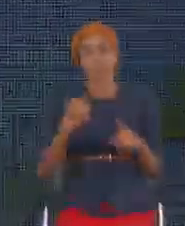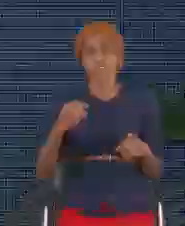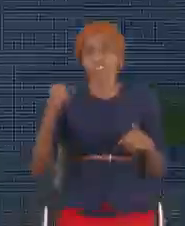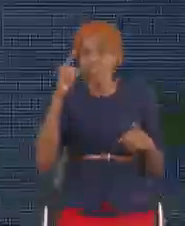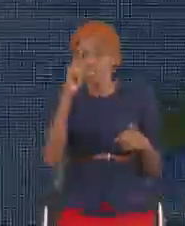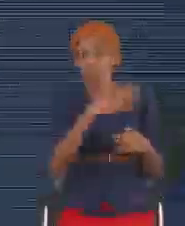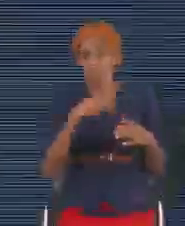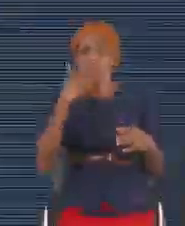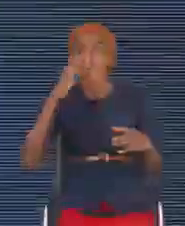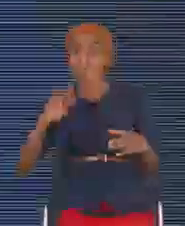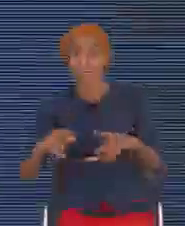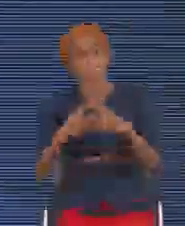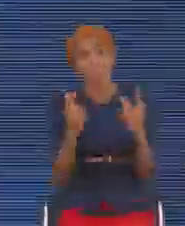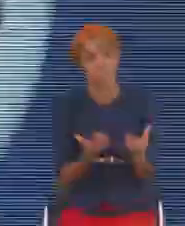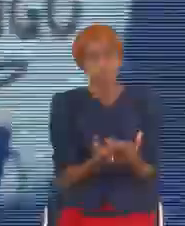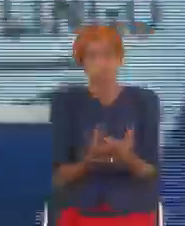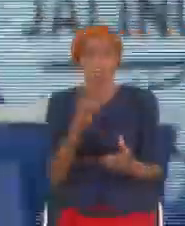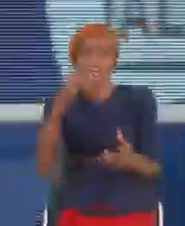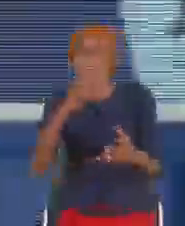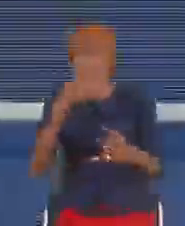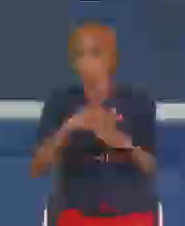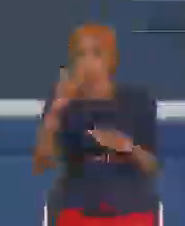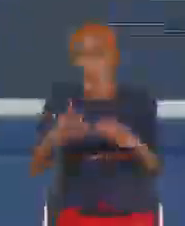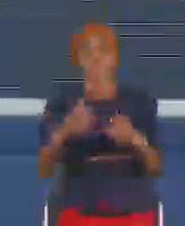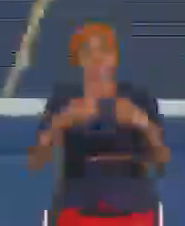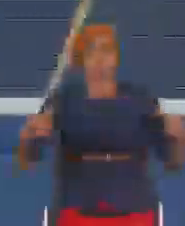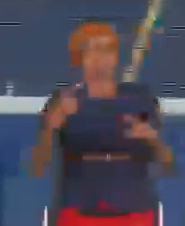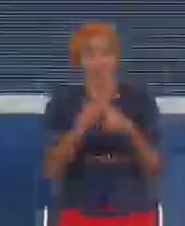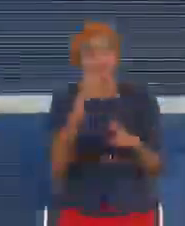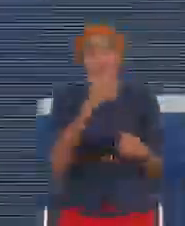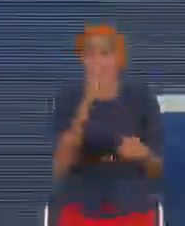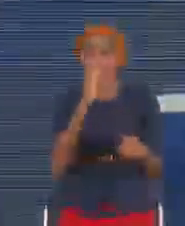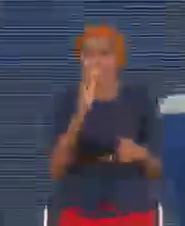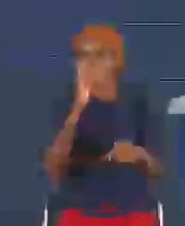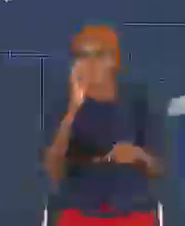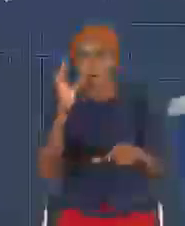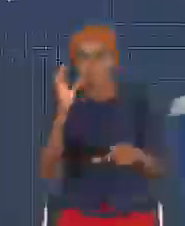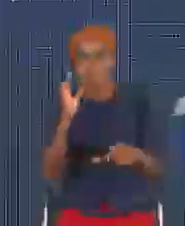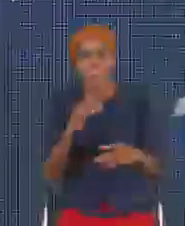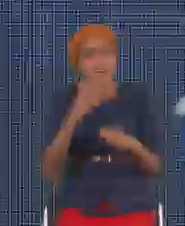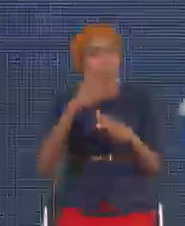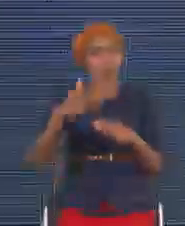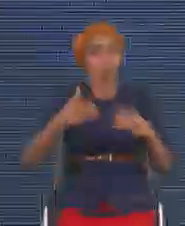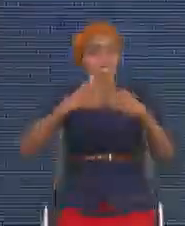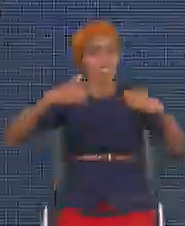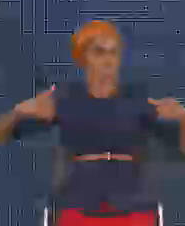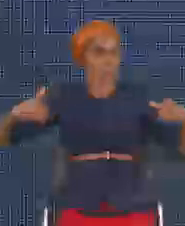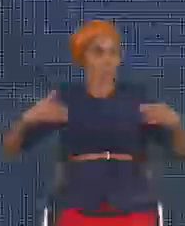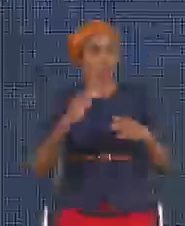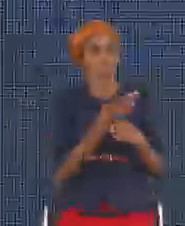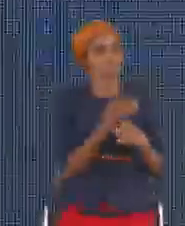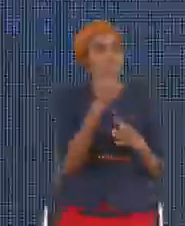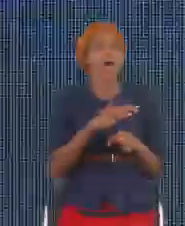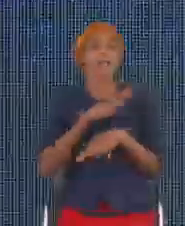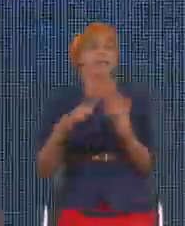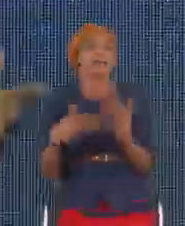total separation between you and the secret cult, total separation between you and all the things